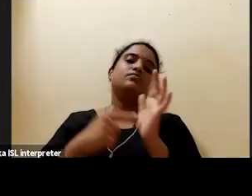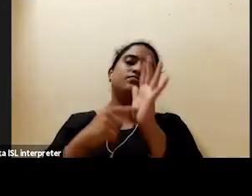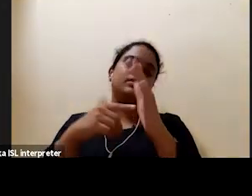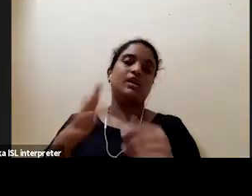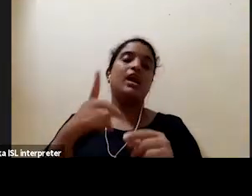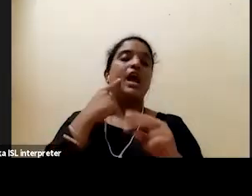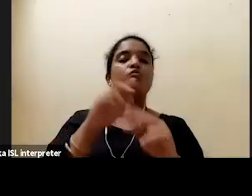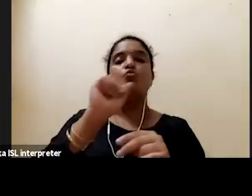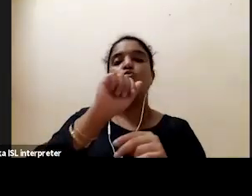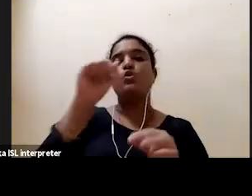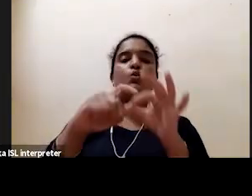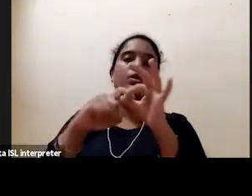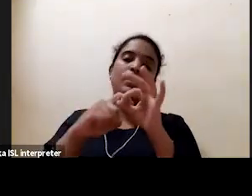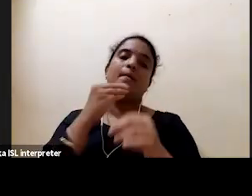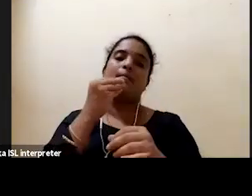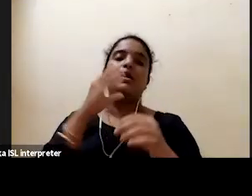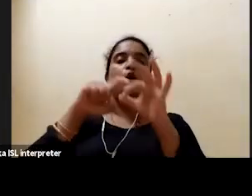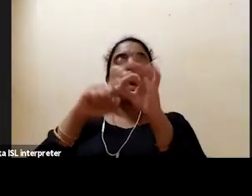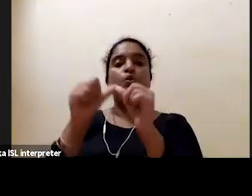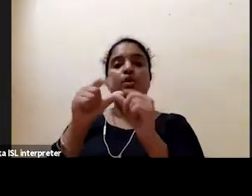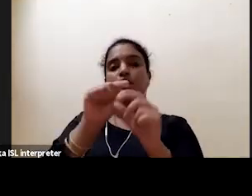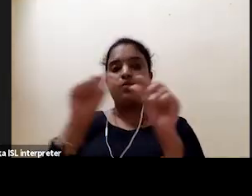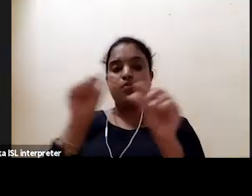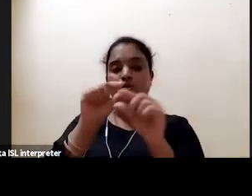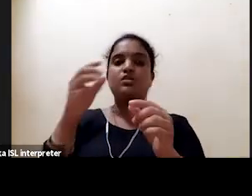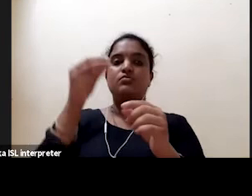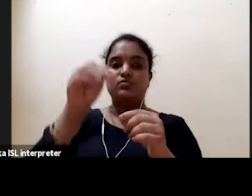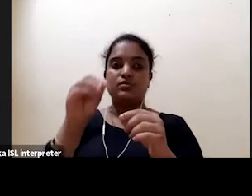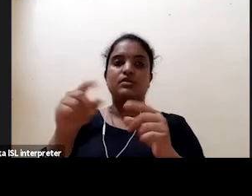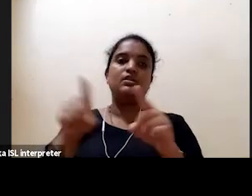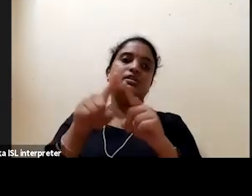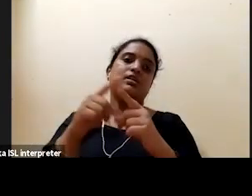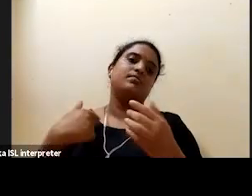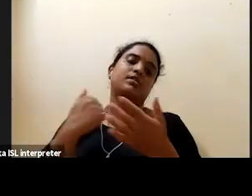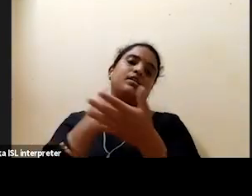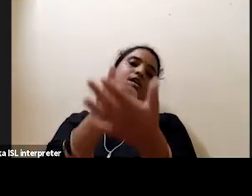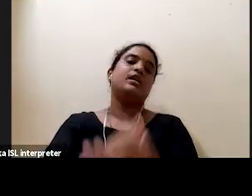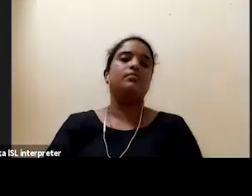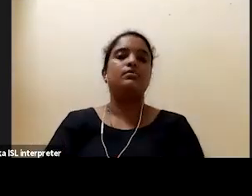have any questions on this, please put it in the Q&A box and I'm happy to address.